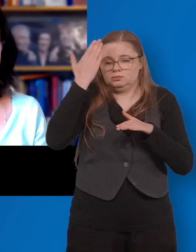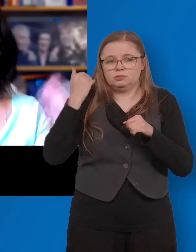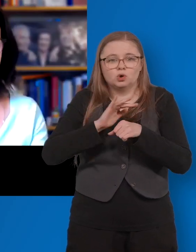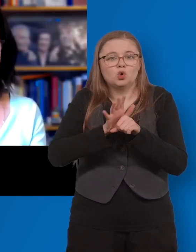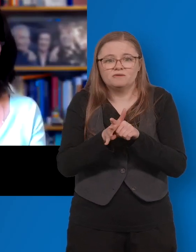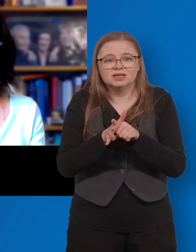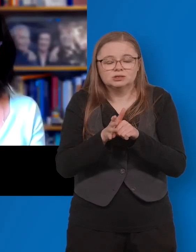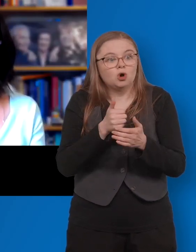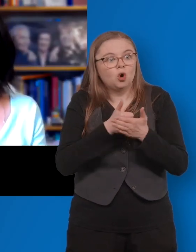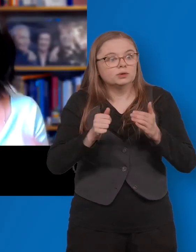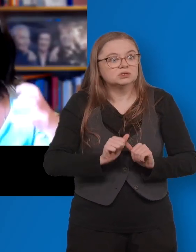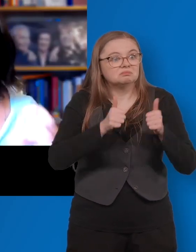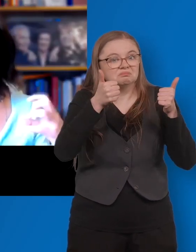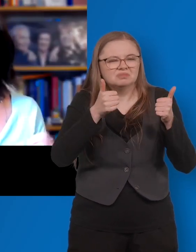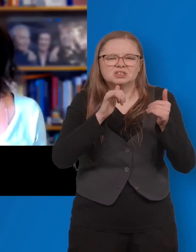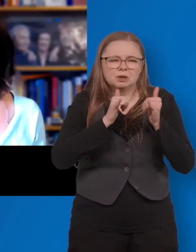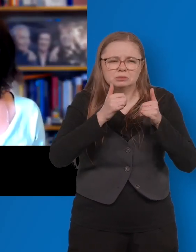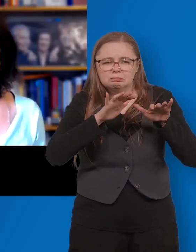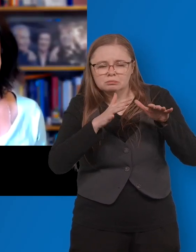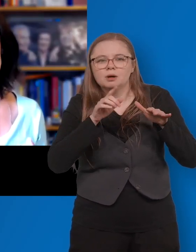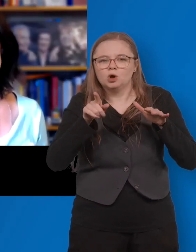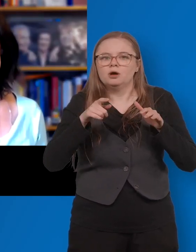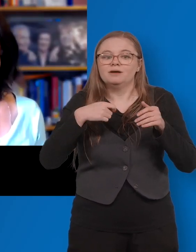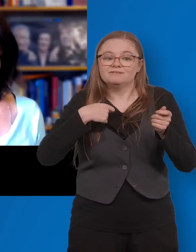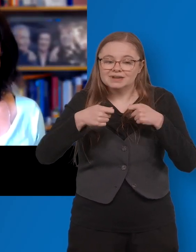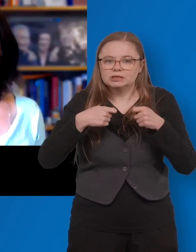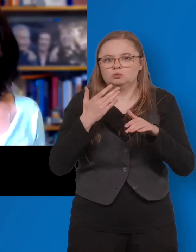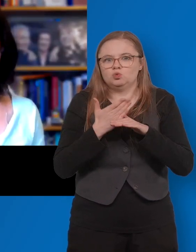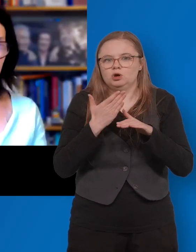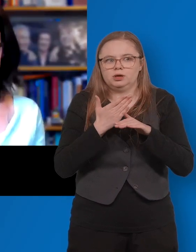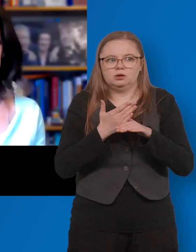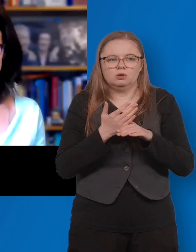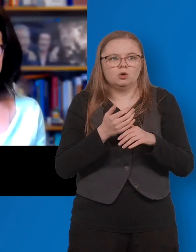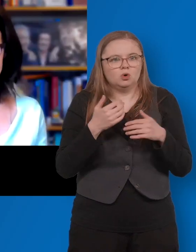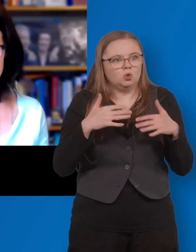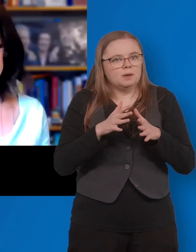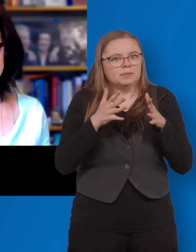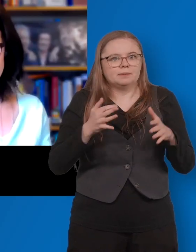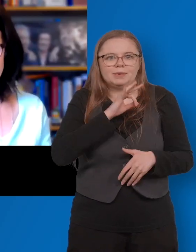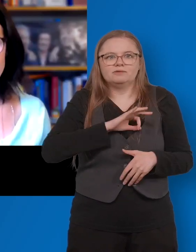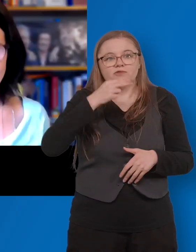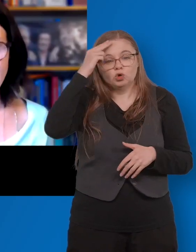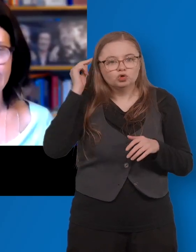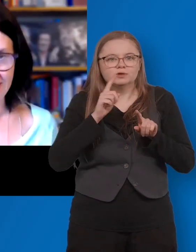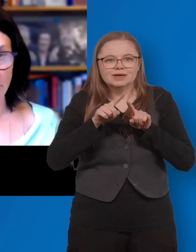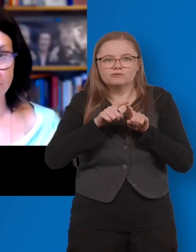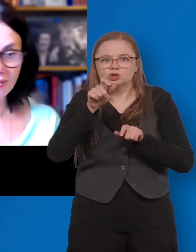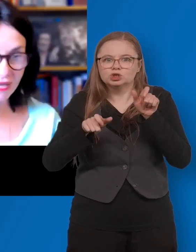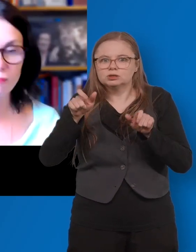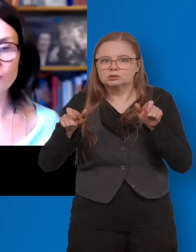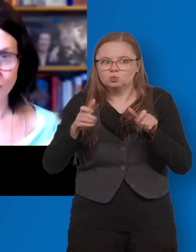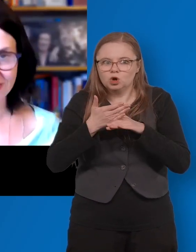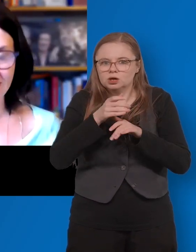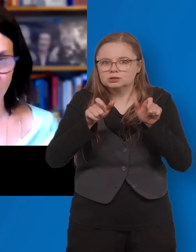for instance, flexible working so benefits neurodivergent workers. And we've now got the evidence, actually, we can make it